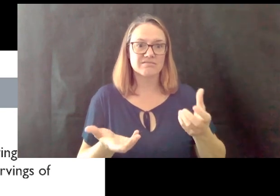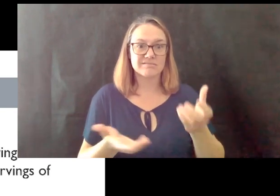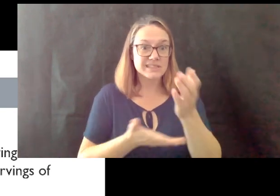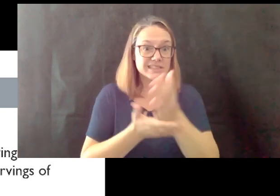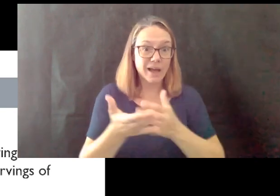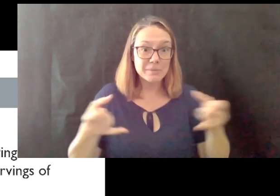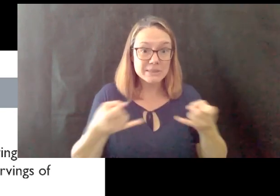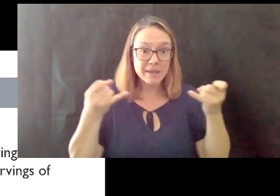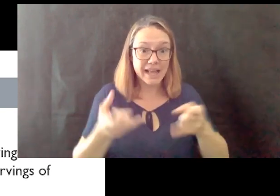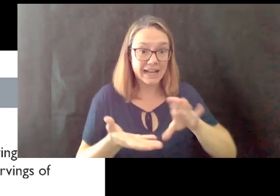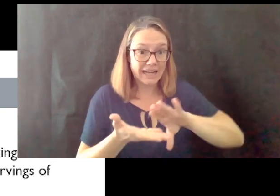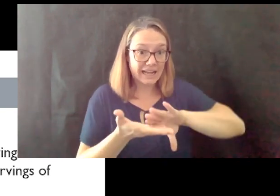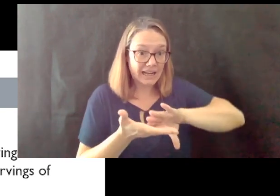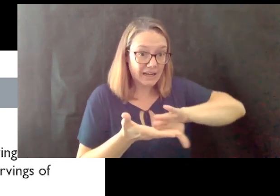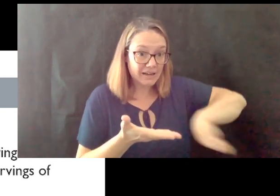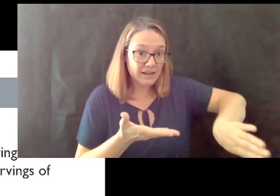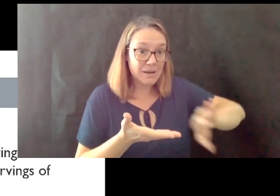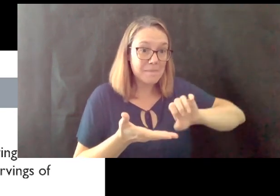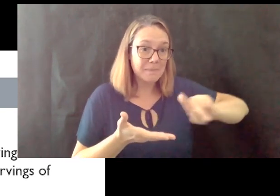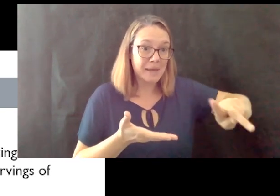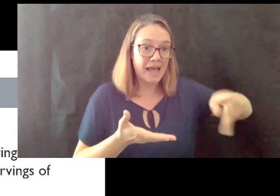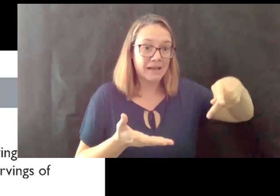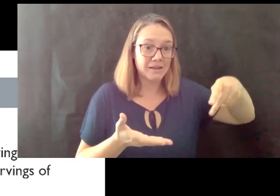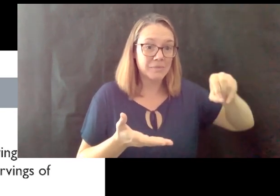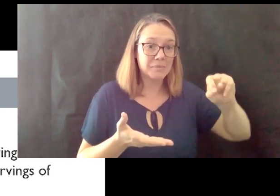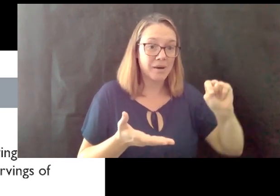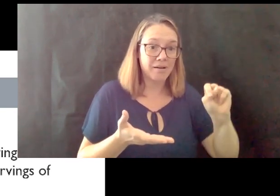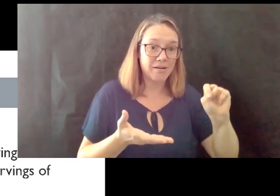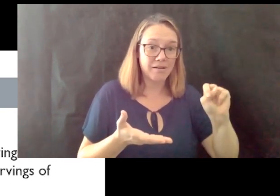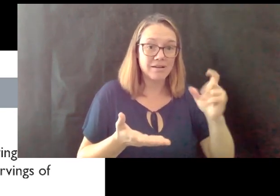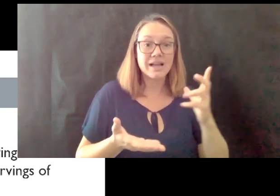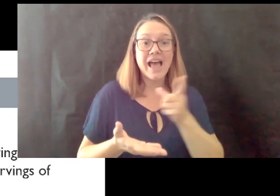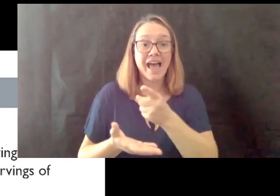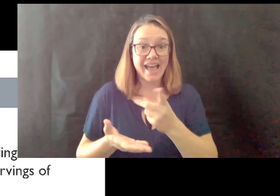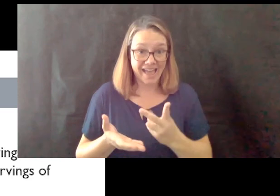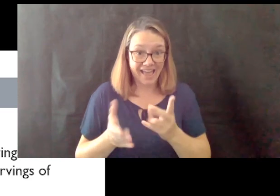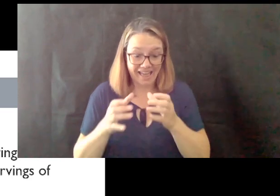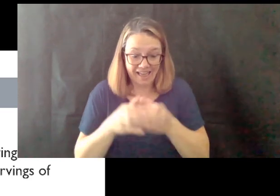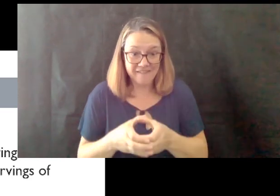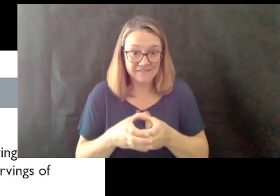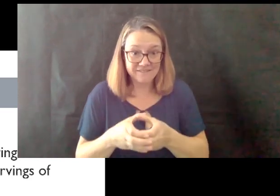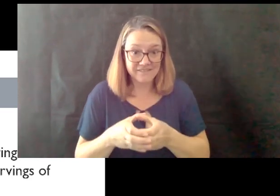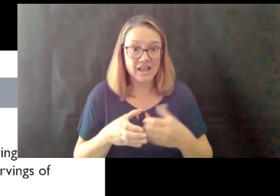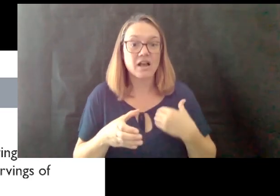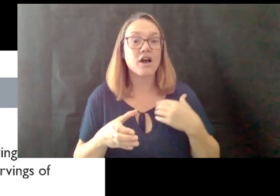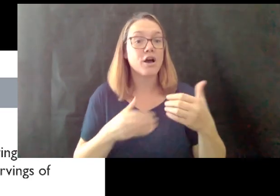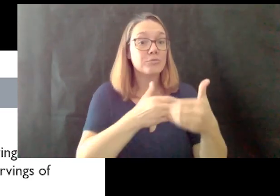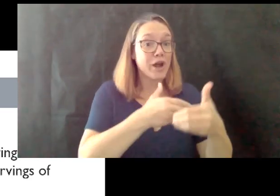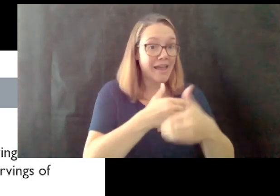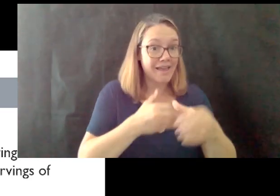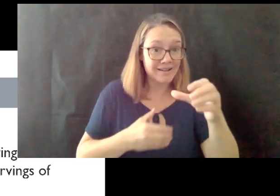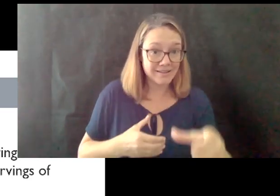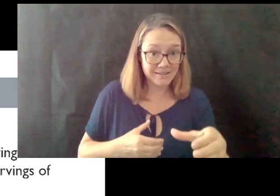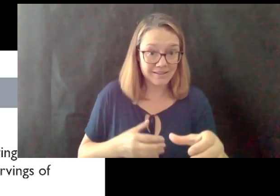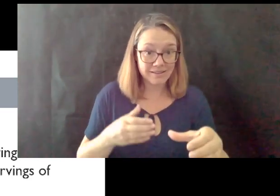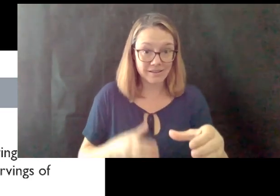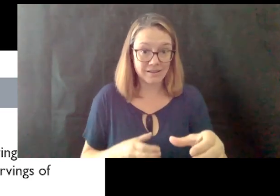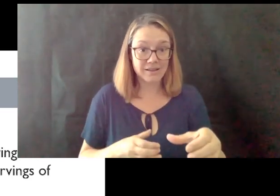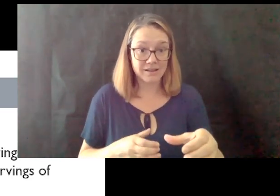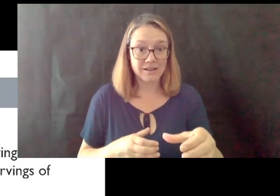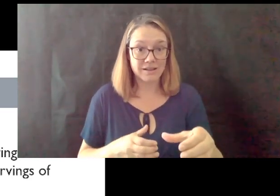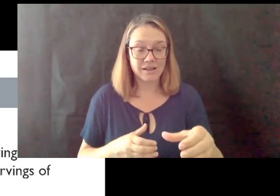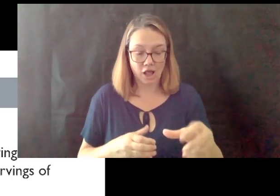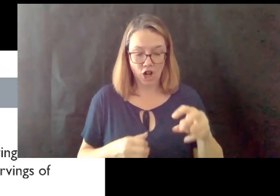just scrape some of that spaghetti back into the pot, and now I have my half serving of spaghetti, my garlic bread.